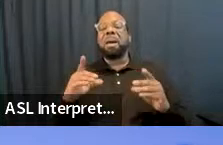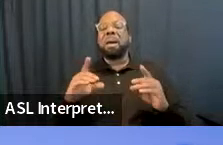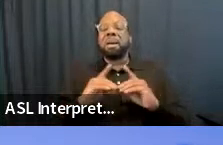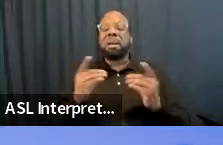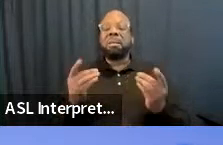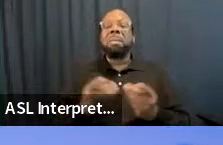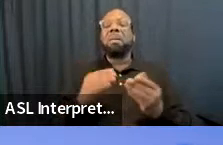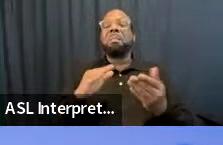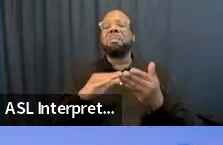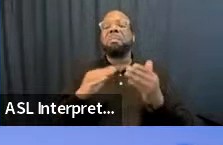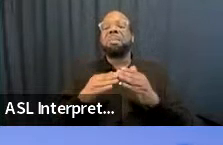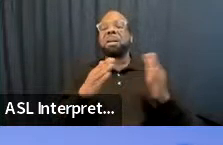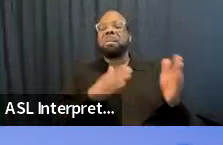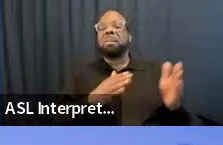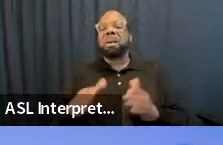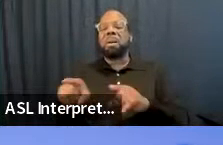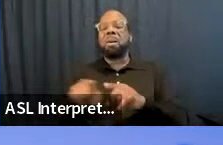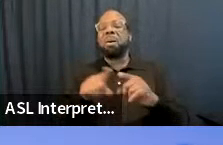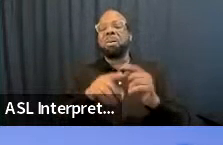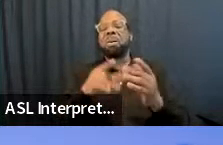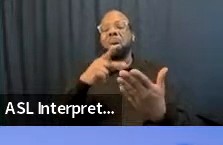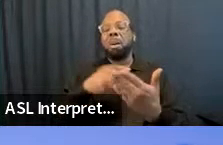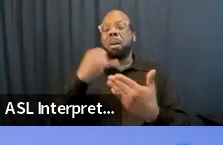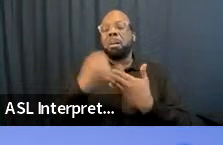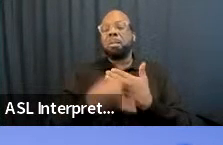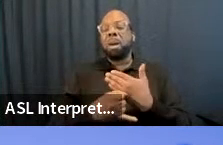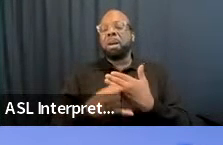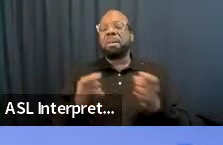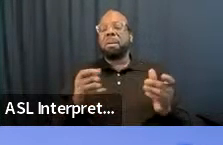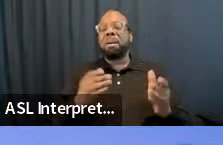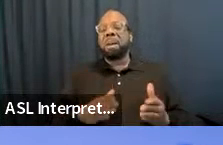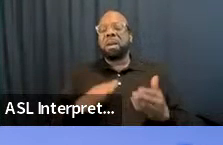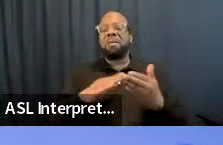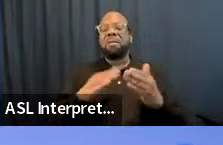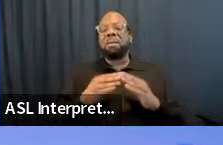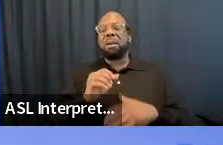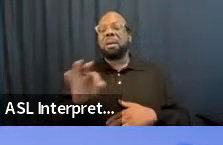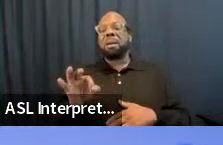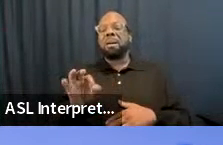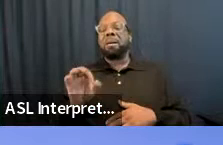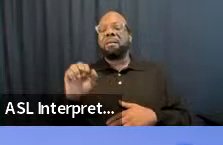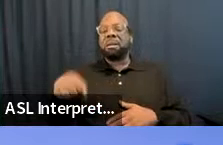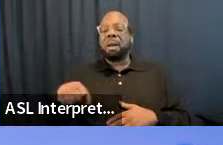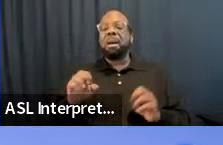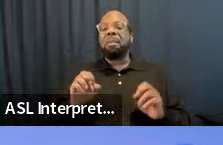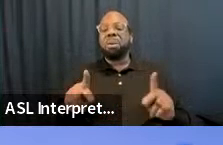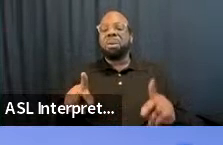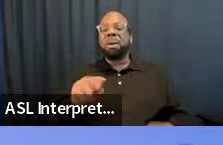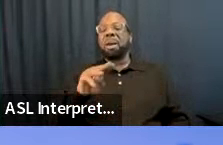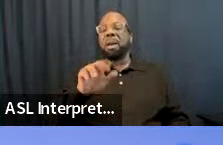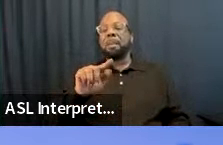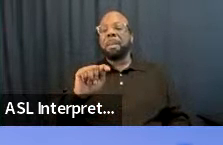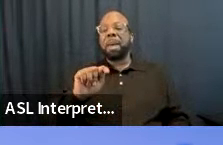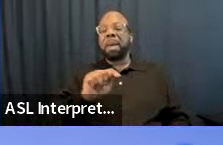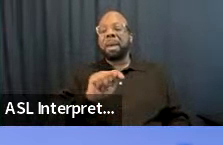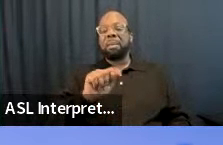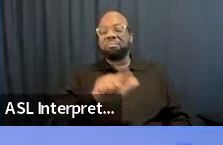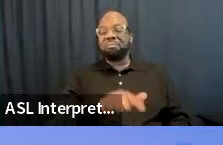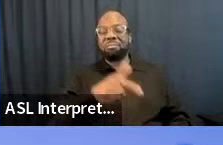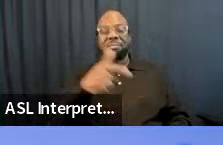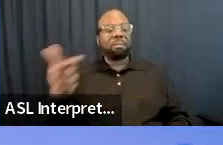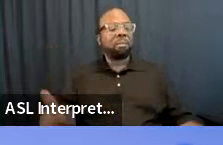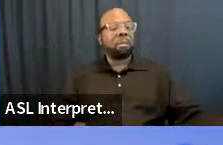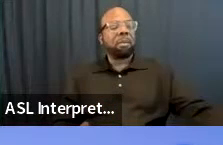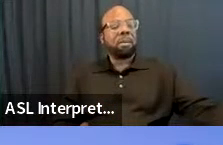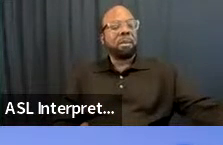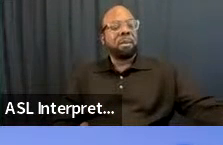he's also the project manager for the City of Yes Economic Opportunity. Matt, I'll hand it off to you. Thanks, Lara, and